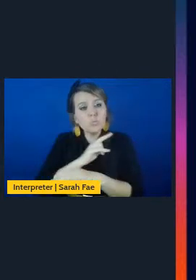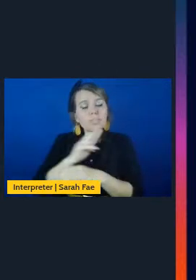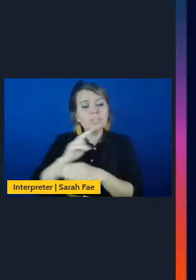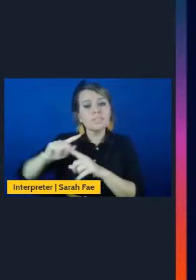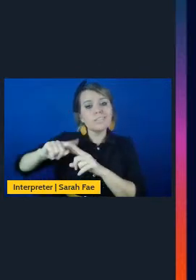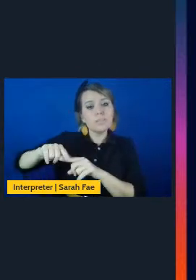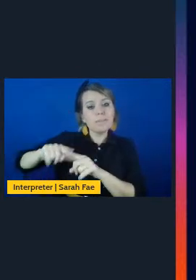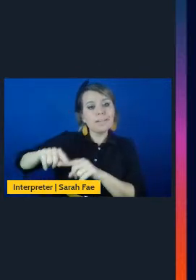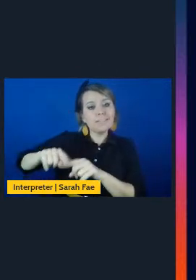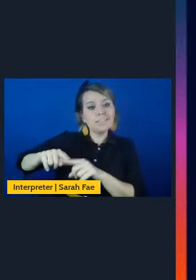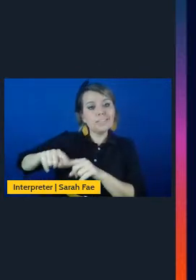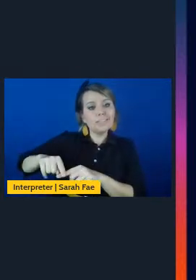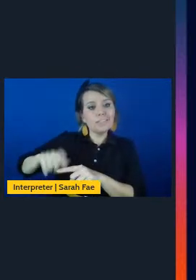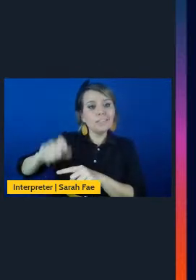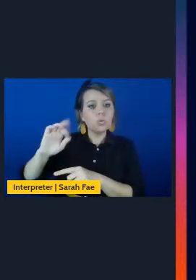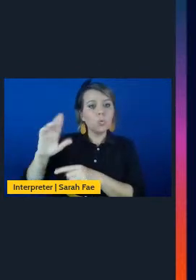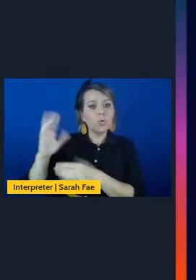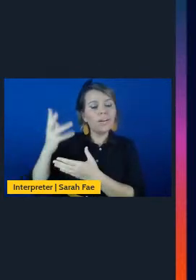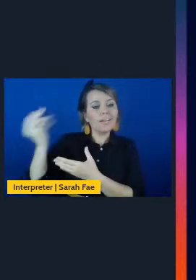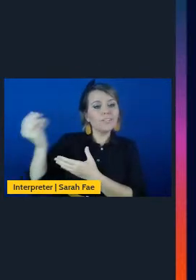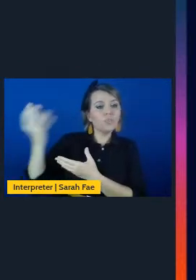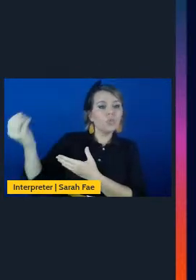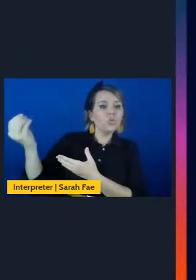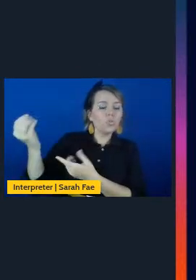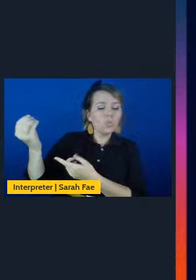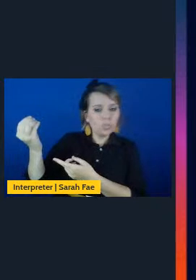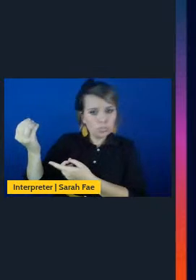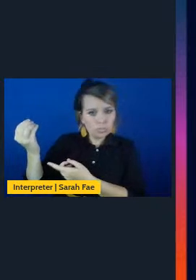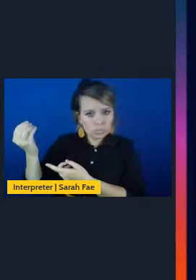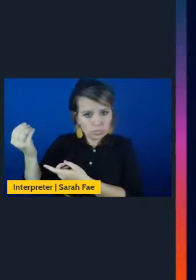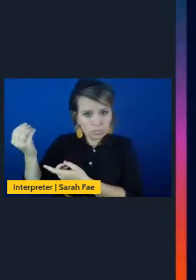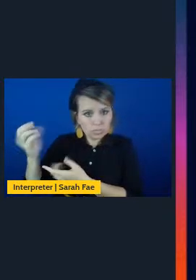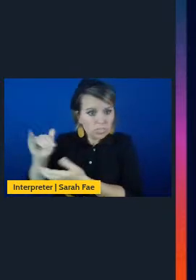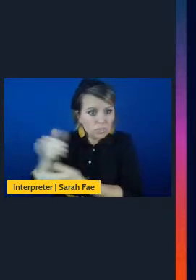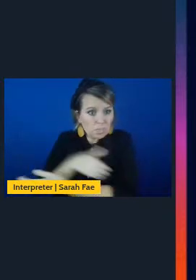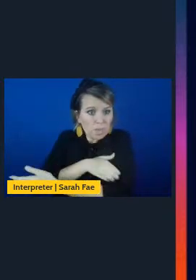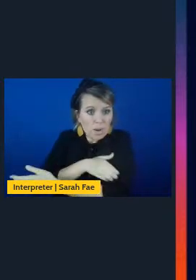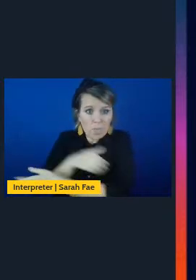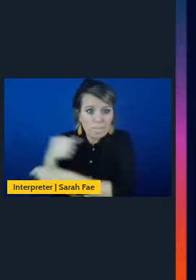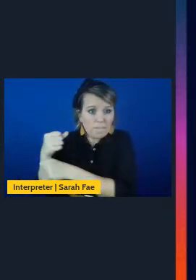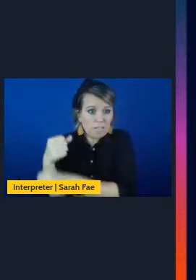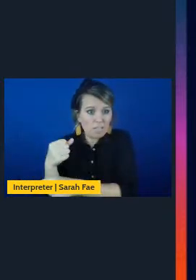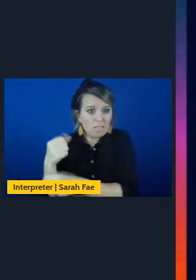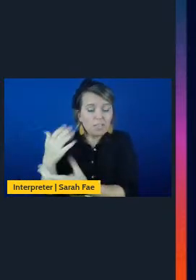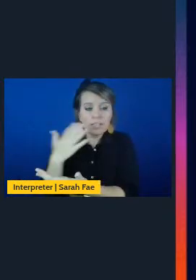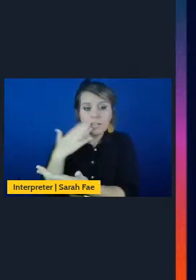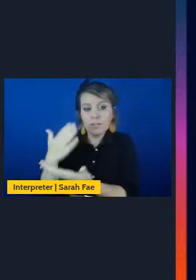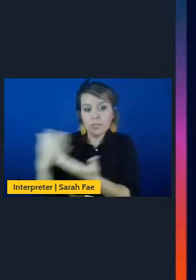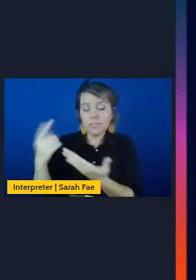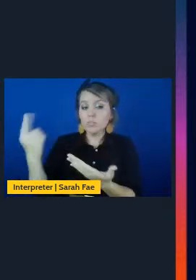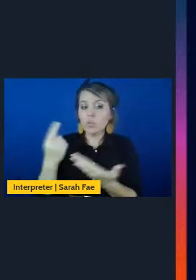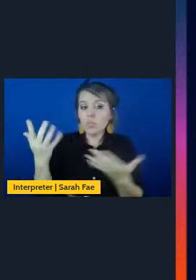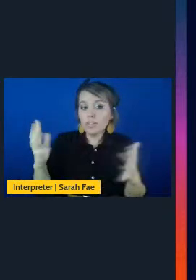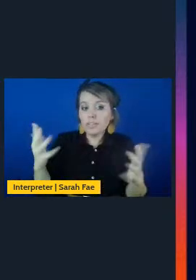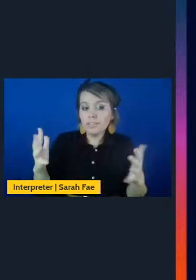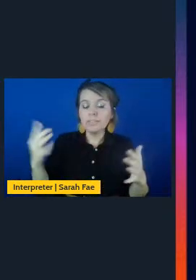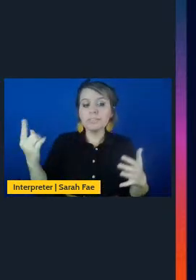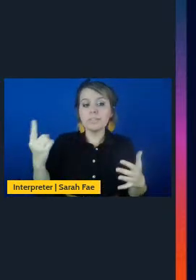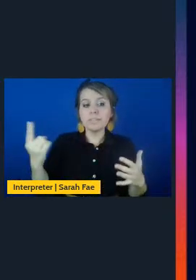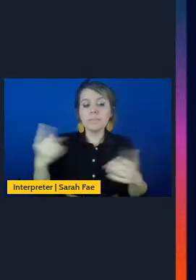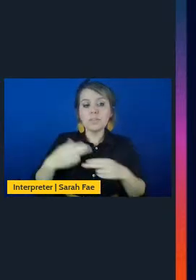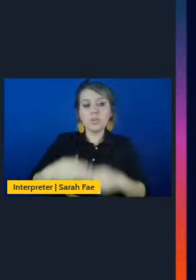or an external library, but this is very, very powerful. And the good thing is that there is already something called a constructs